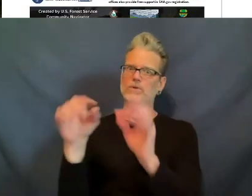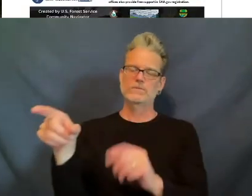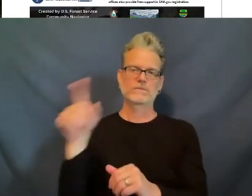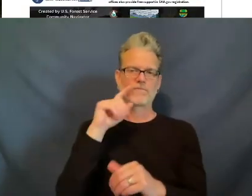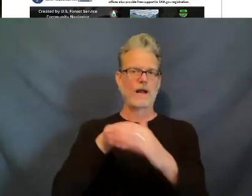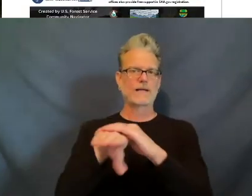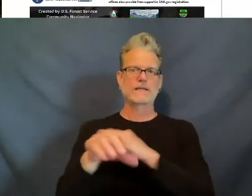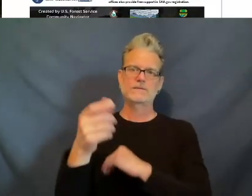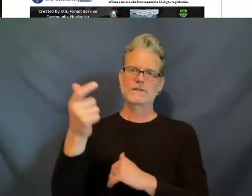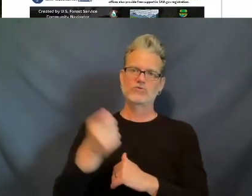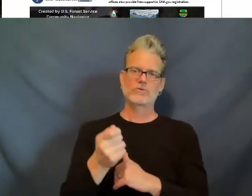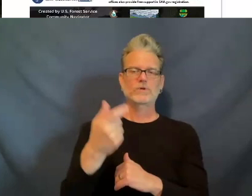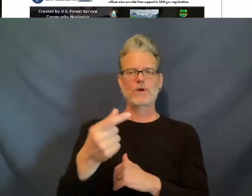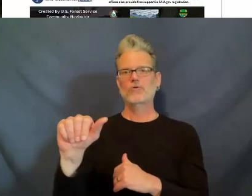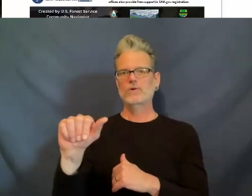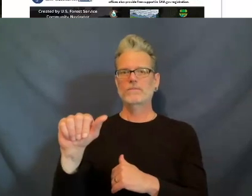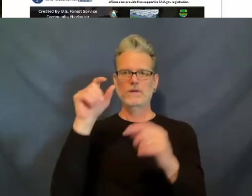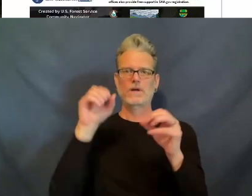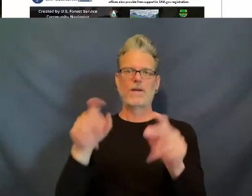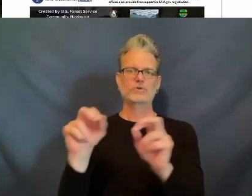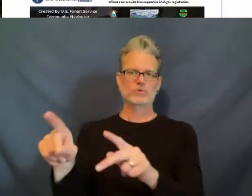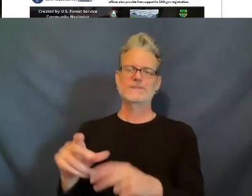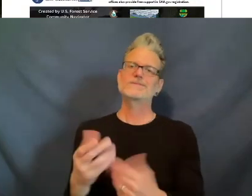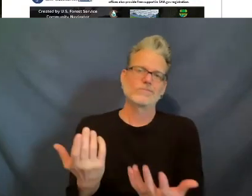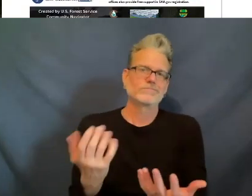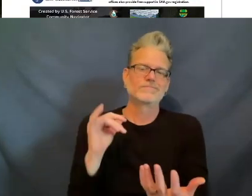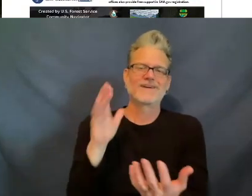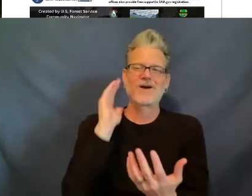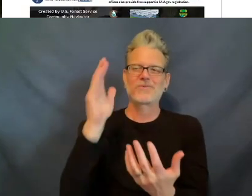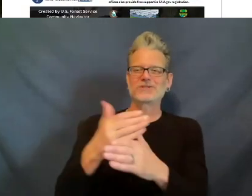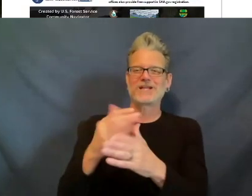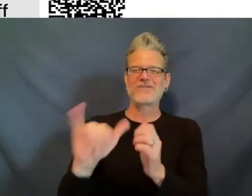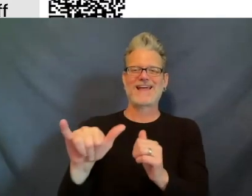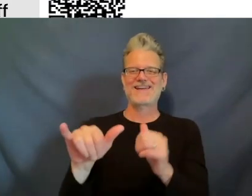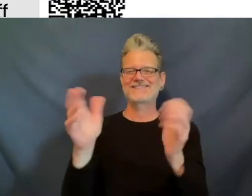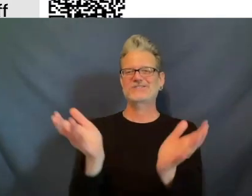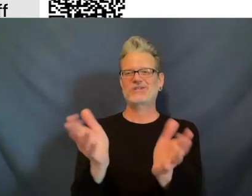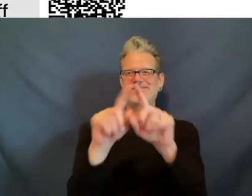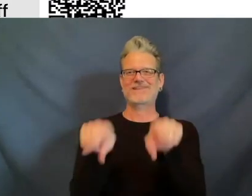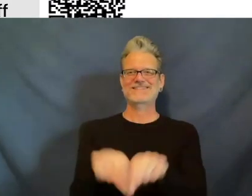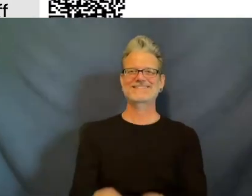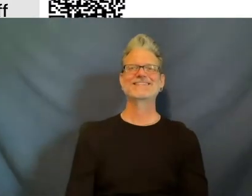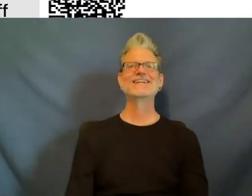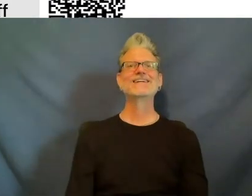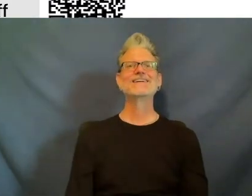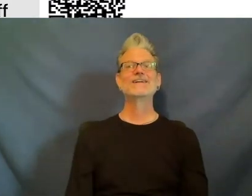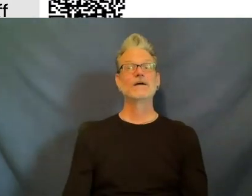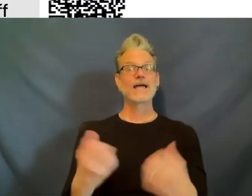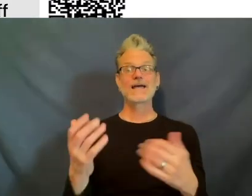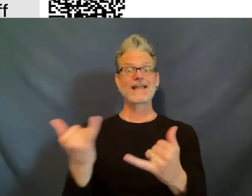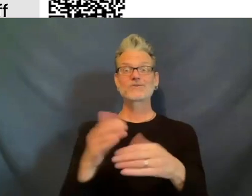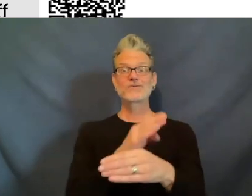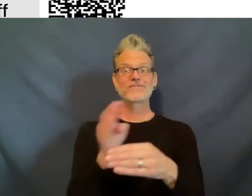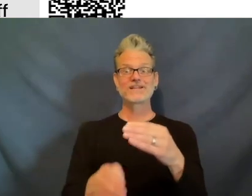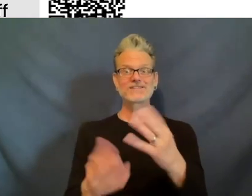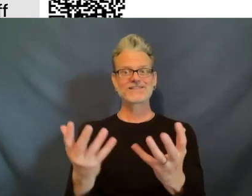grant and agreement opportunities. So those will be shared in the chat box if you want to learn more. And to finish us off, just want to leave